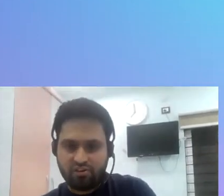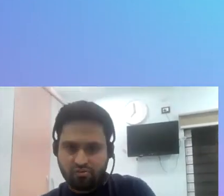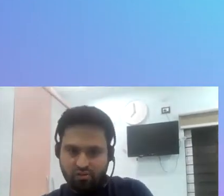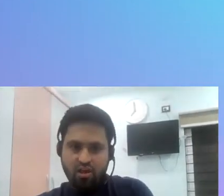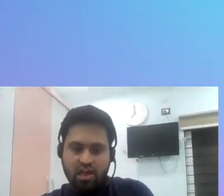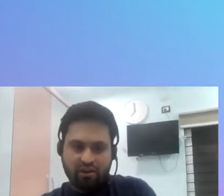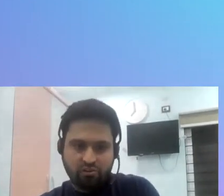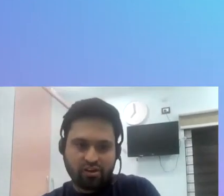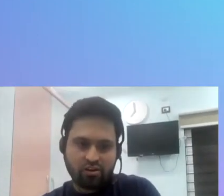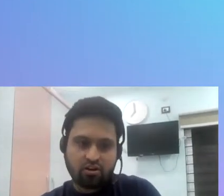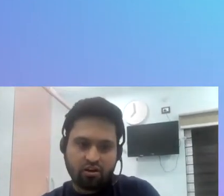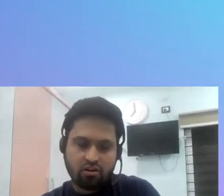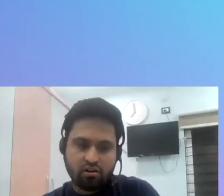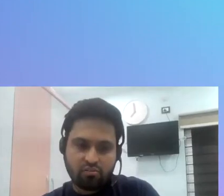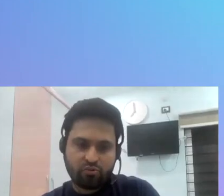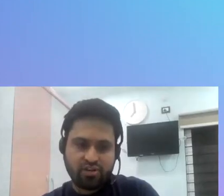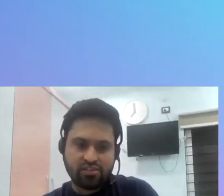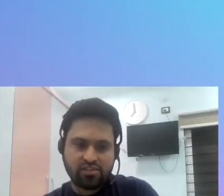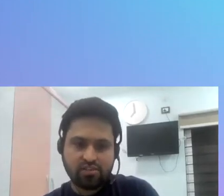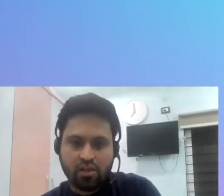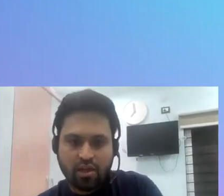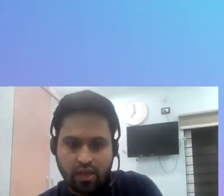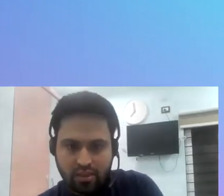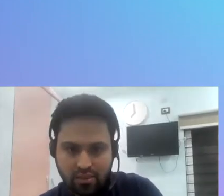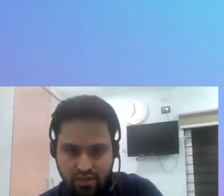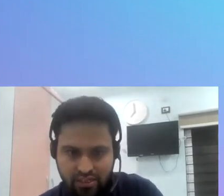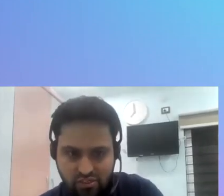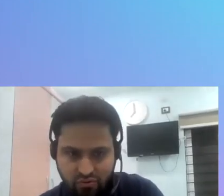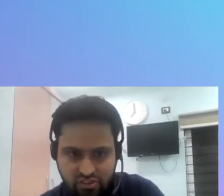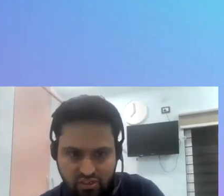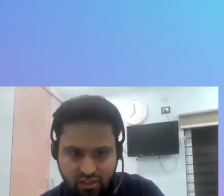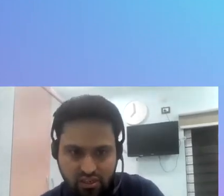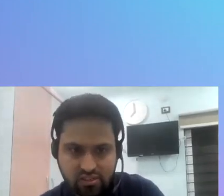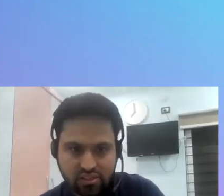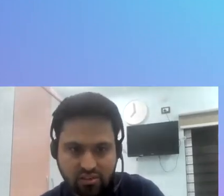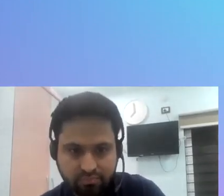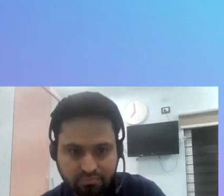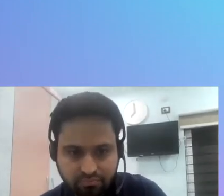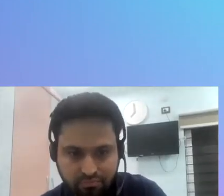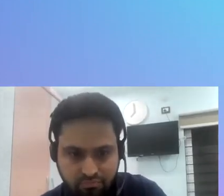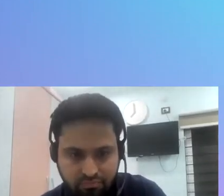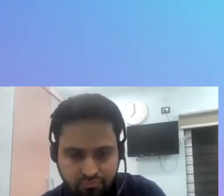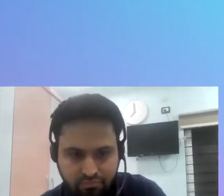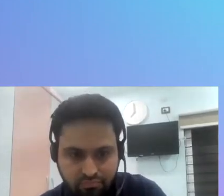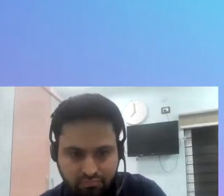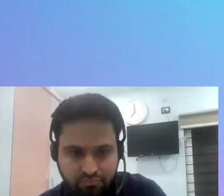feel free to have a look at all our products. And the next question is,